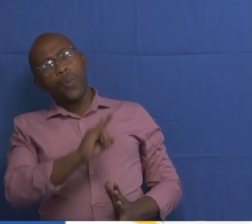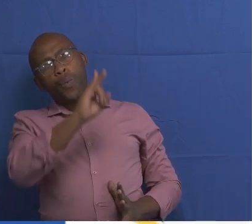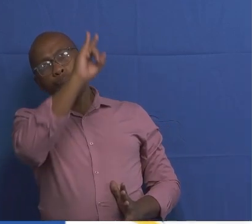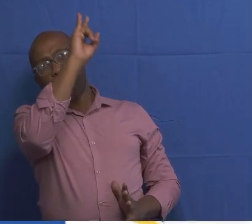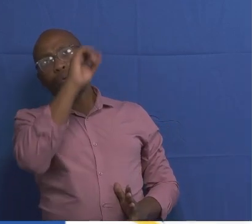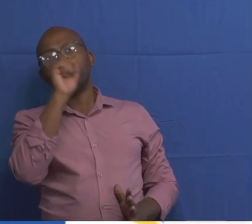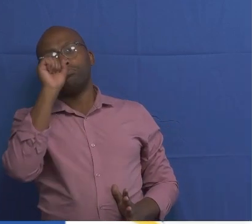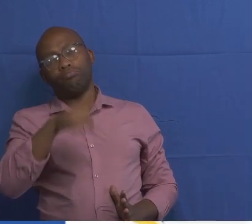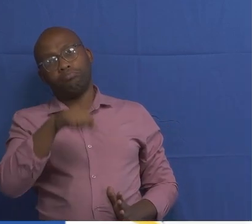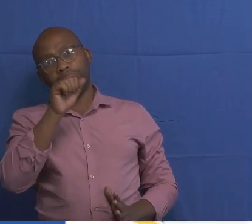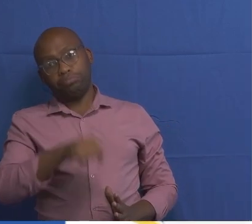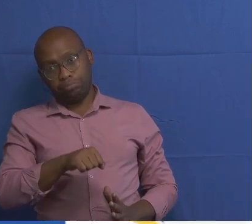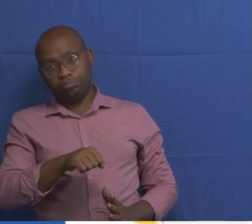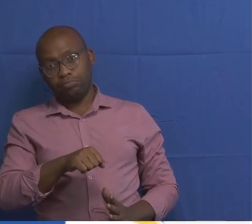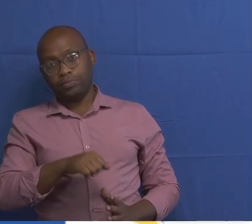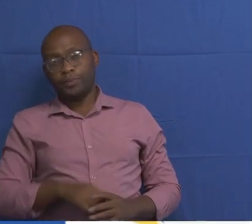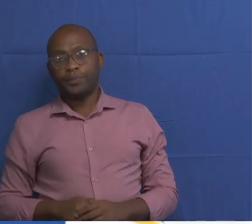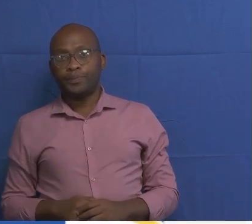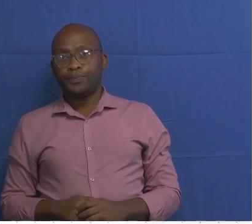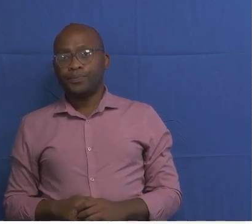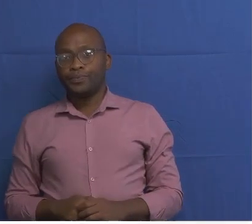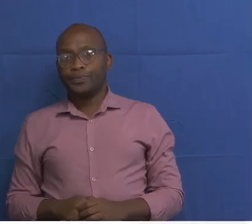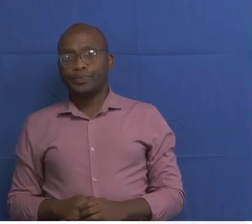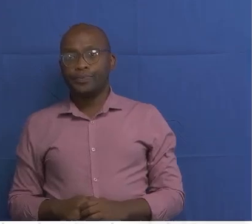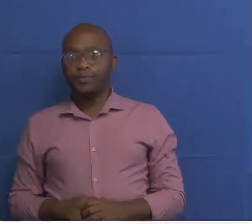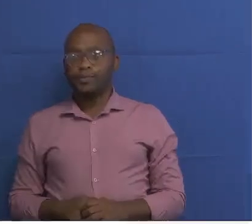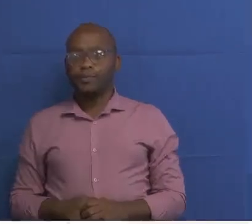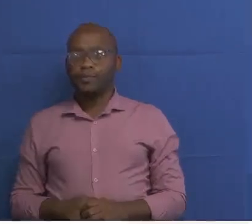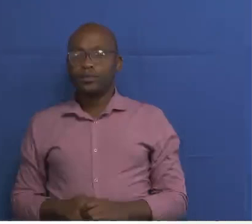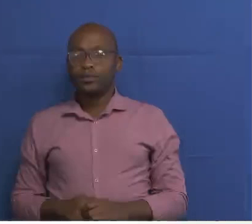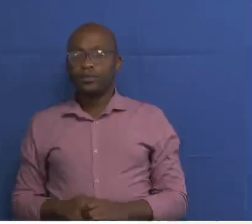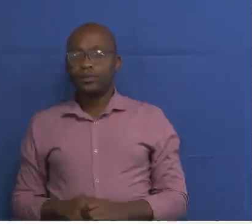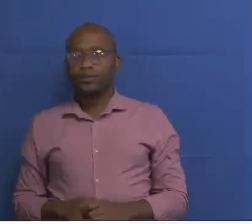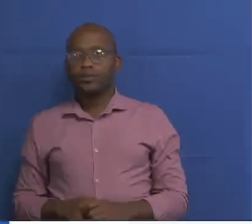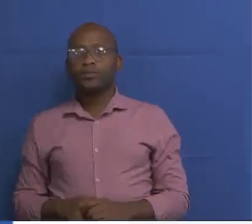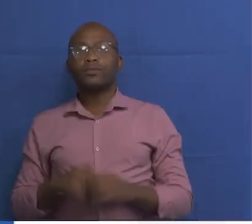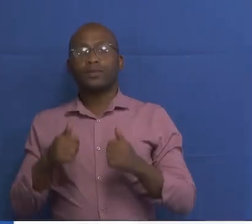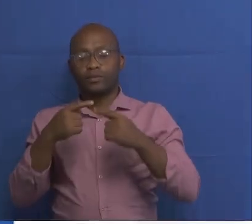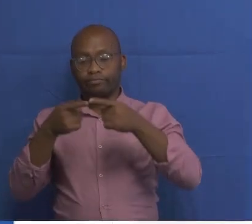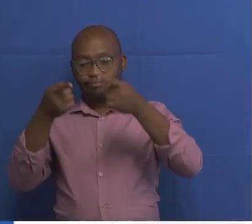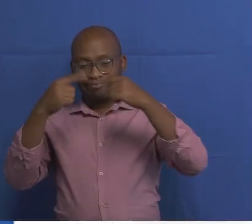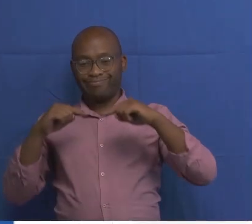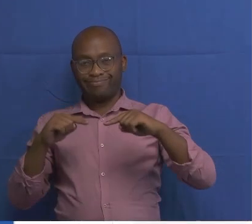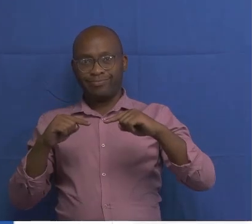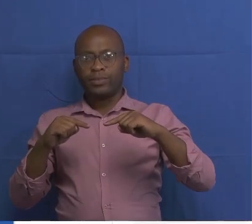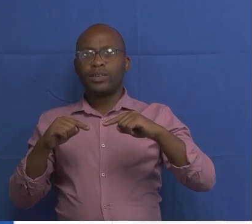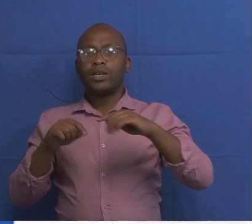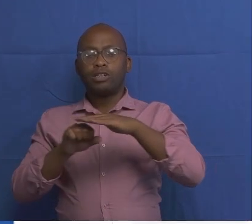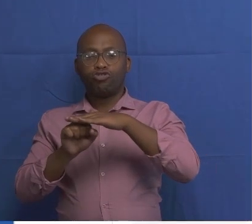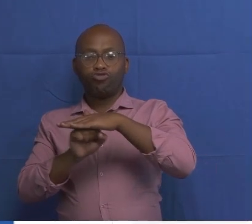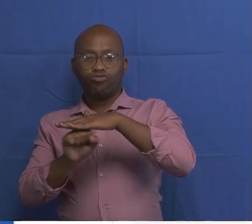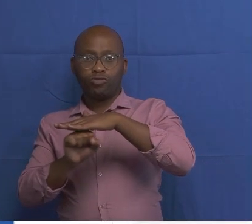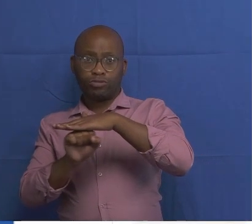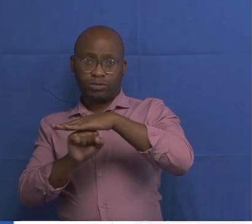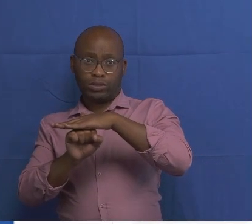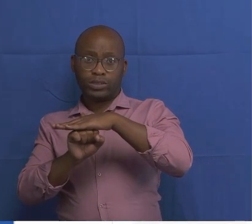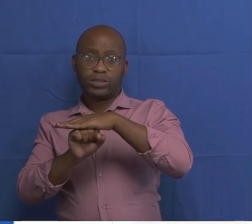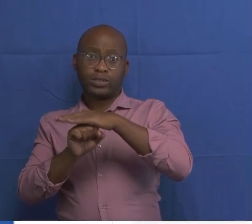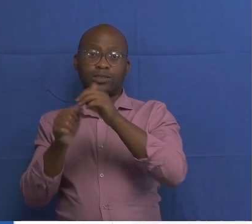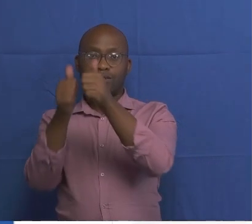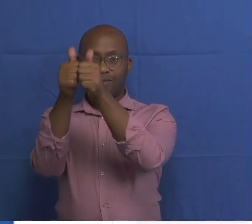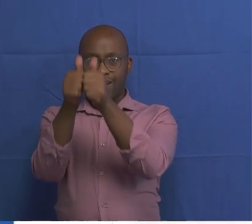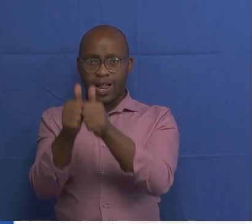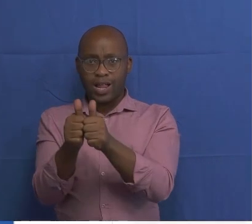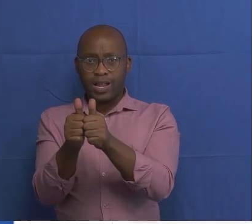its heterozygous condition. Now, we go to the recessive allele. Now, the recessive allele is one that